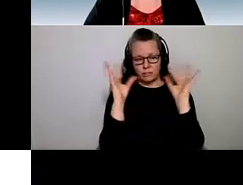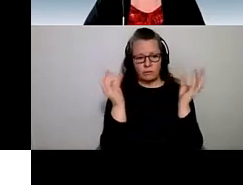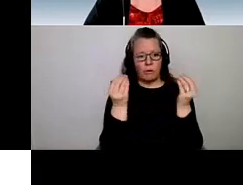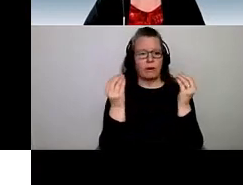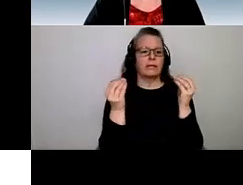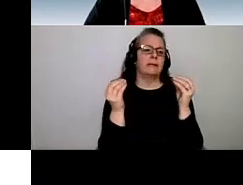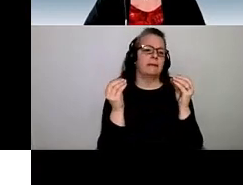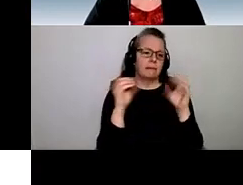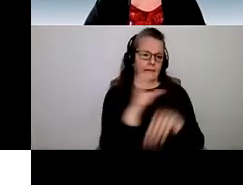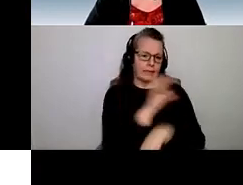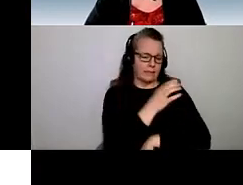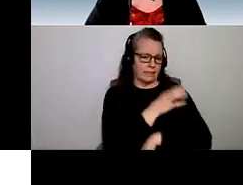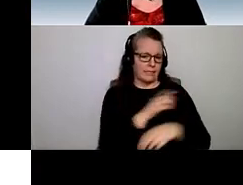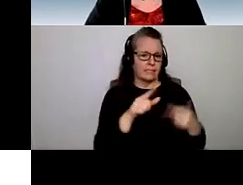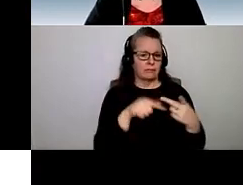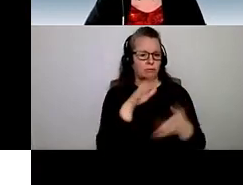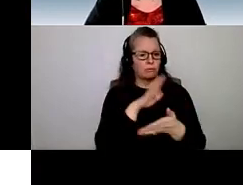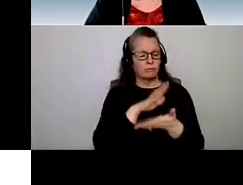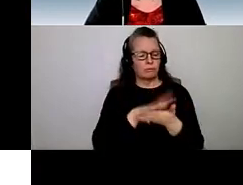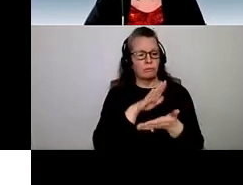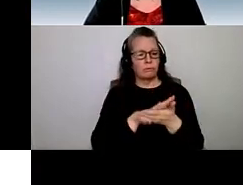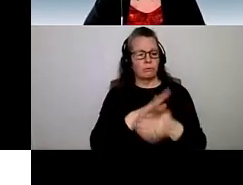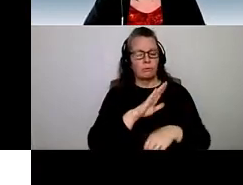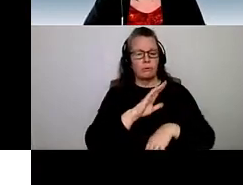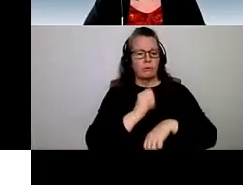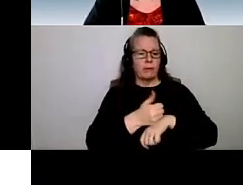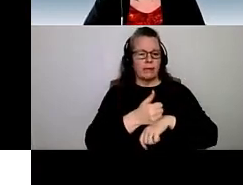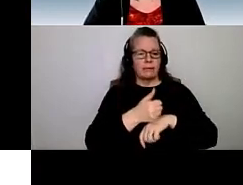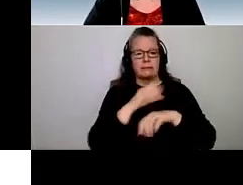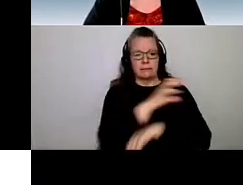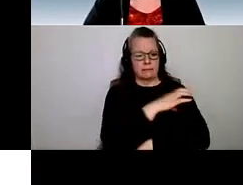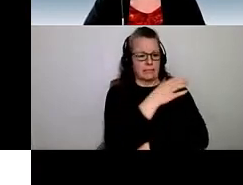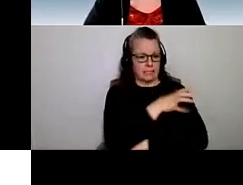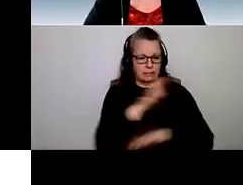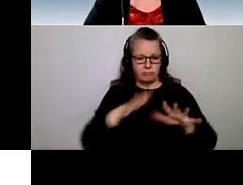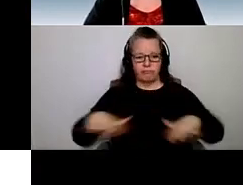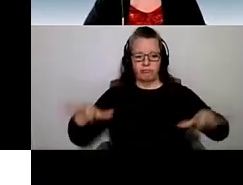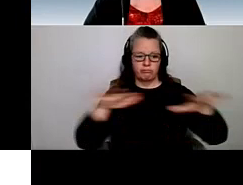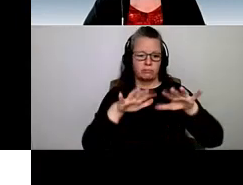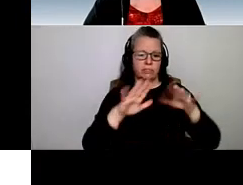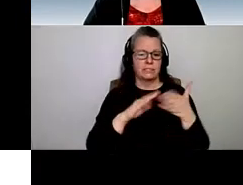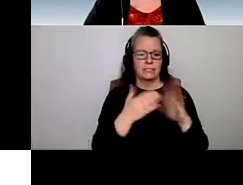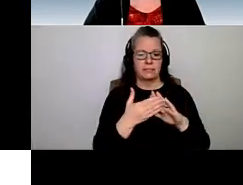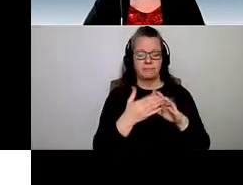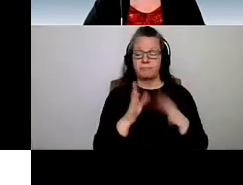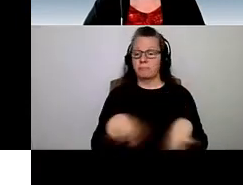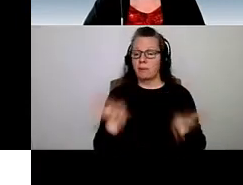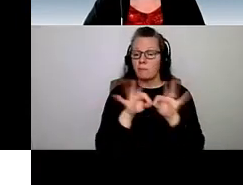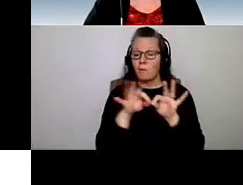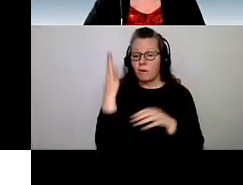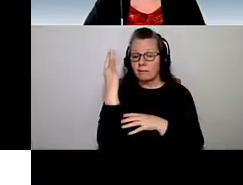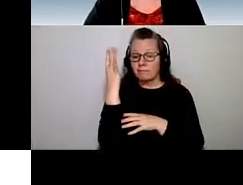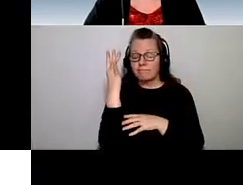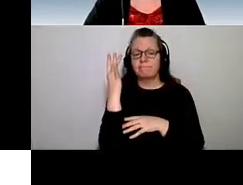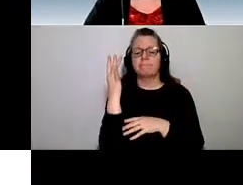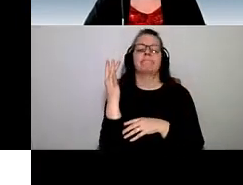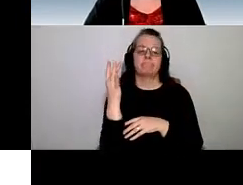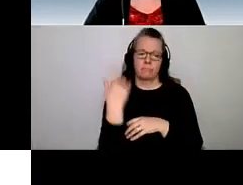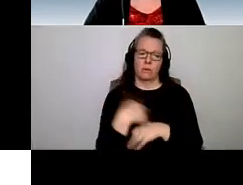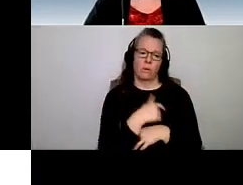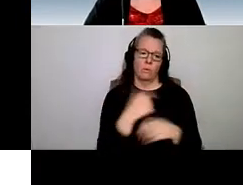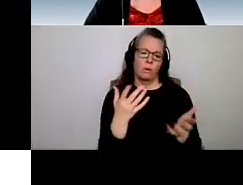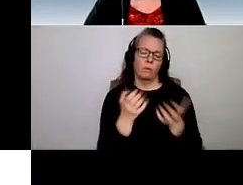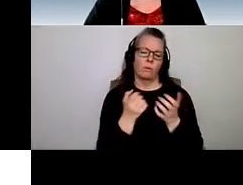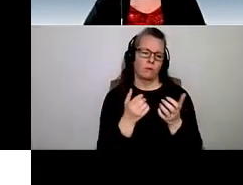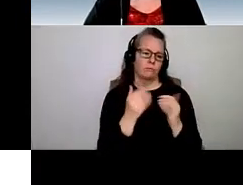clinics spread throughout the city. Now, why that's important, as you all know, is that we want to